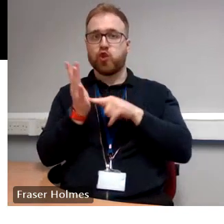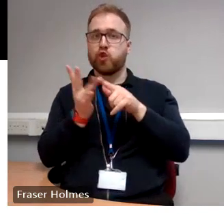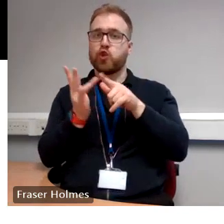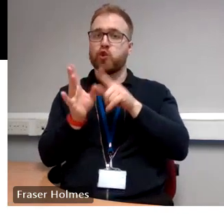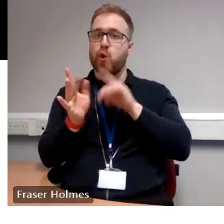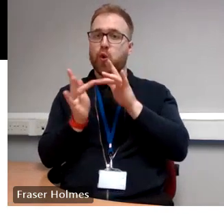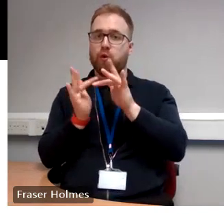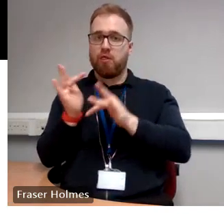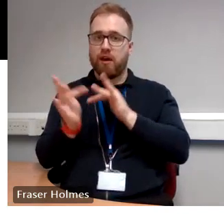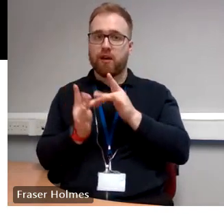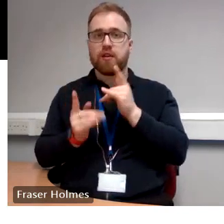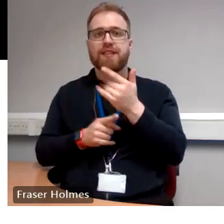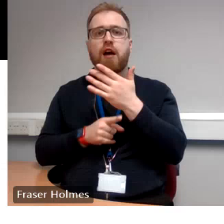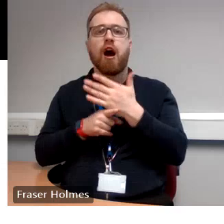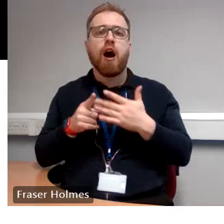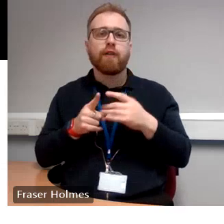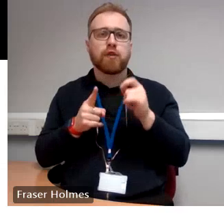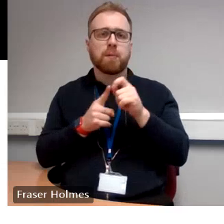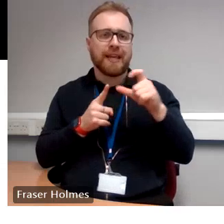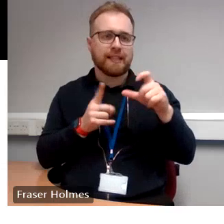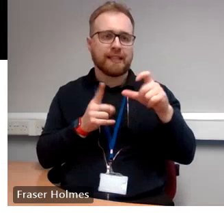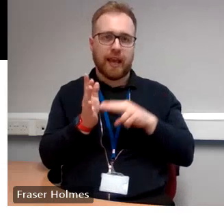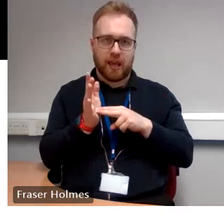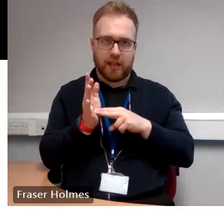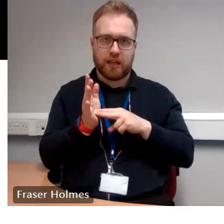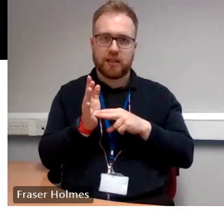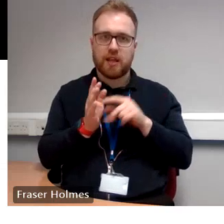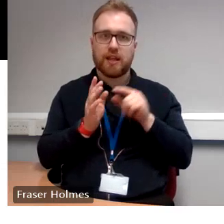of our PCNs. And during that time,